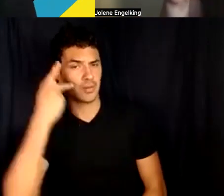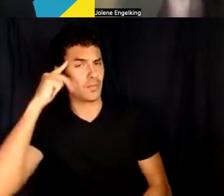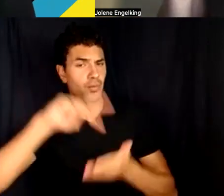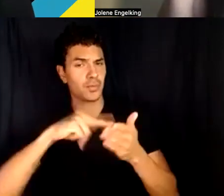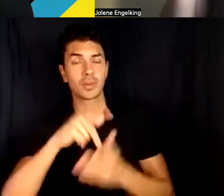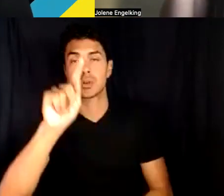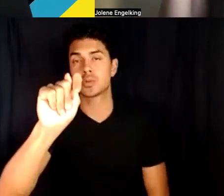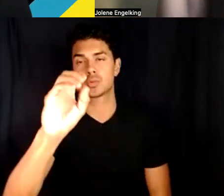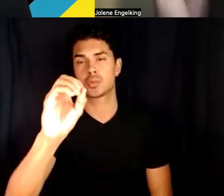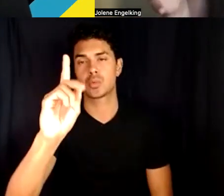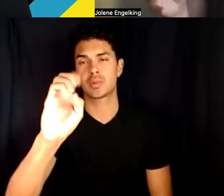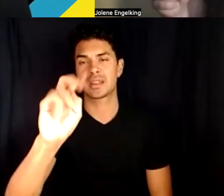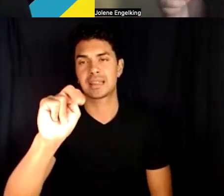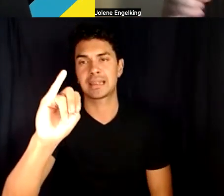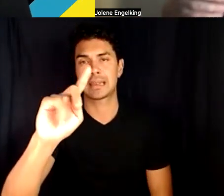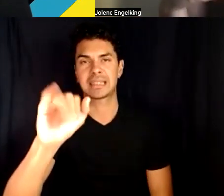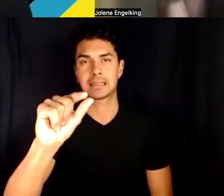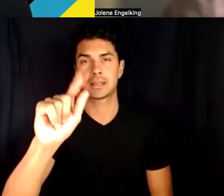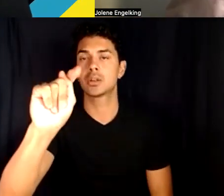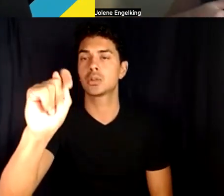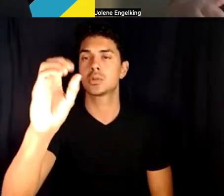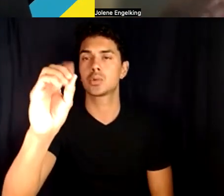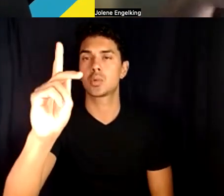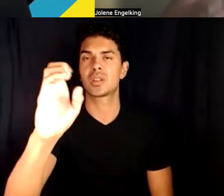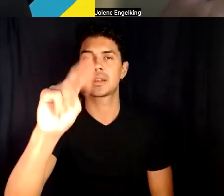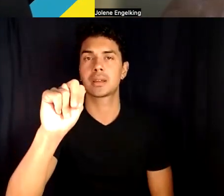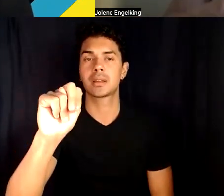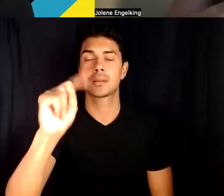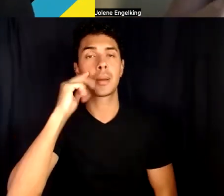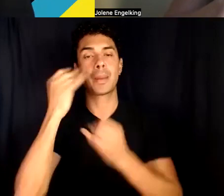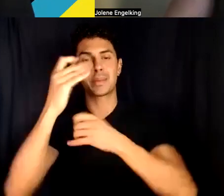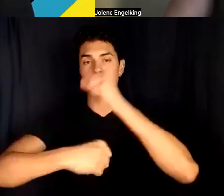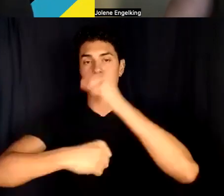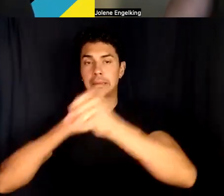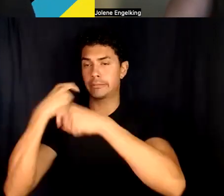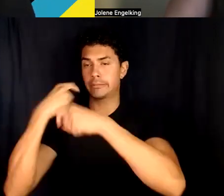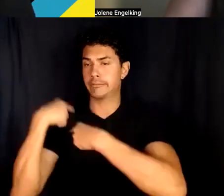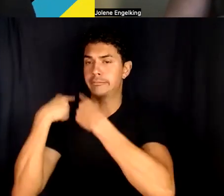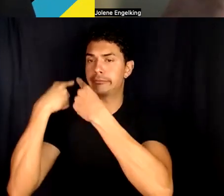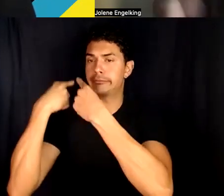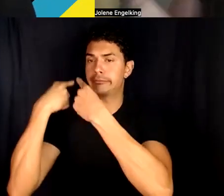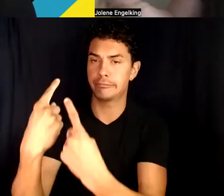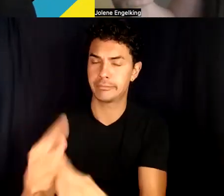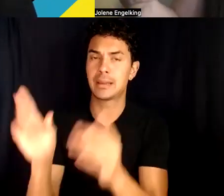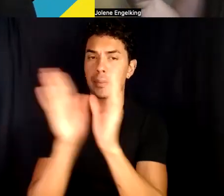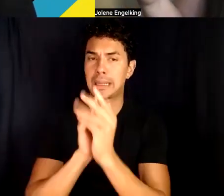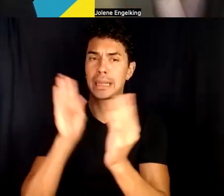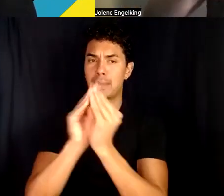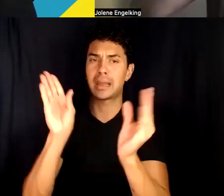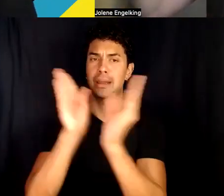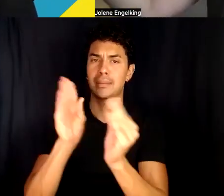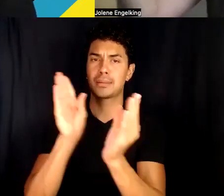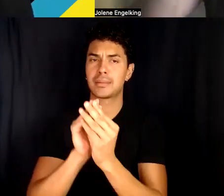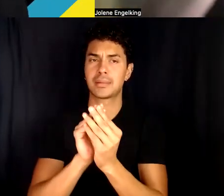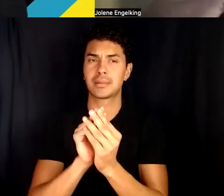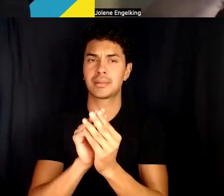sometimes folks will be having these like ongoing meetings that have been going on for years and all these kind of relationships. And they're like, oh no, we don't have a tribal representative.